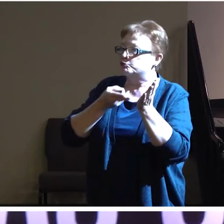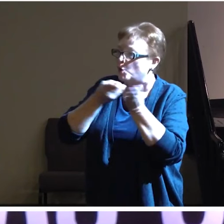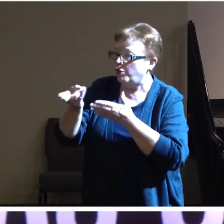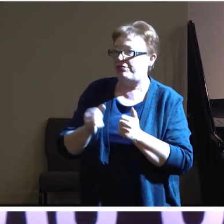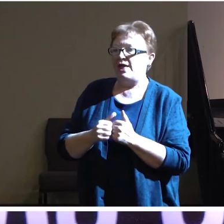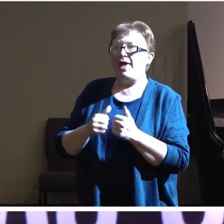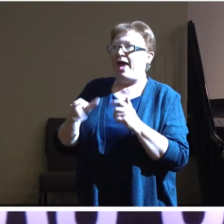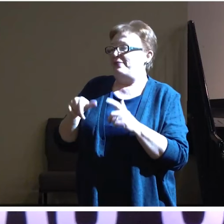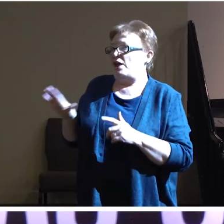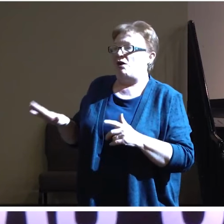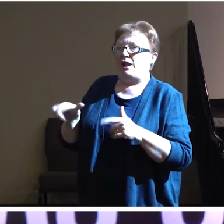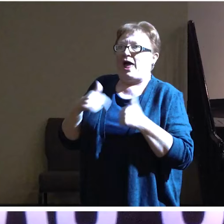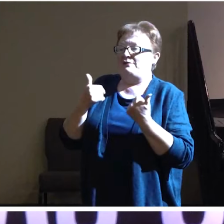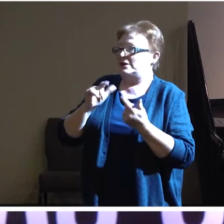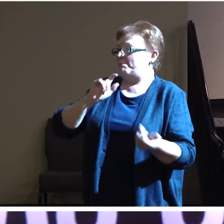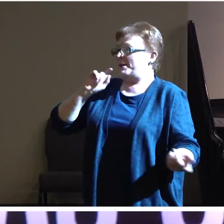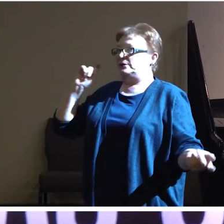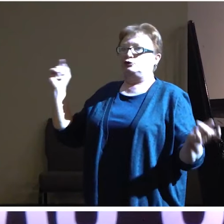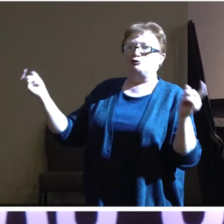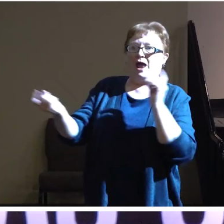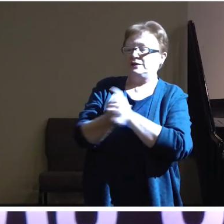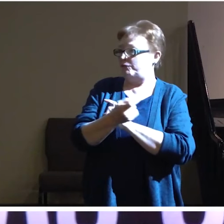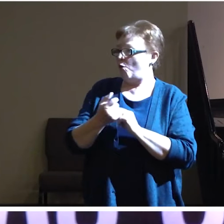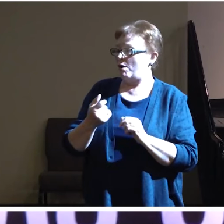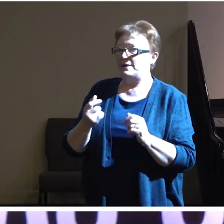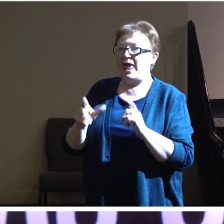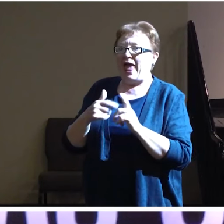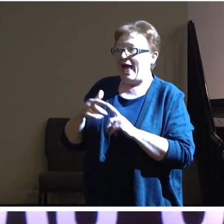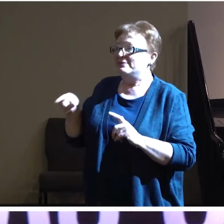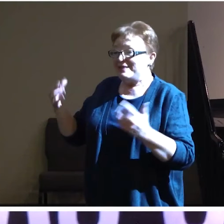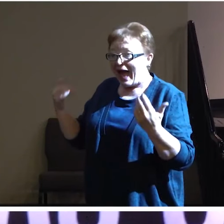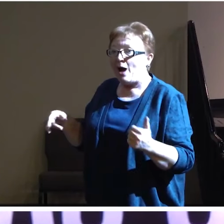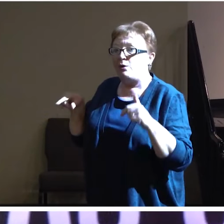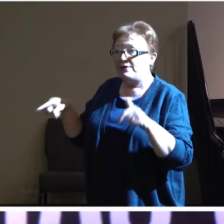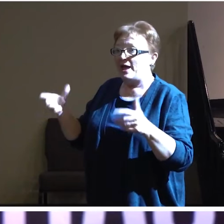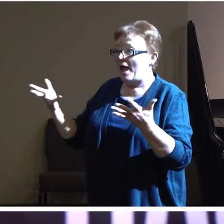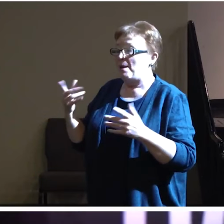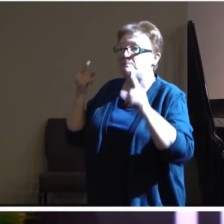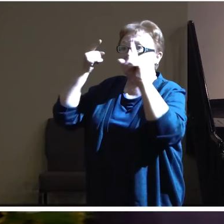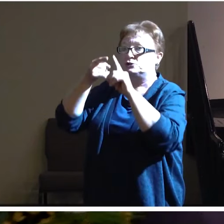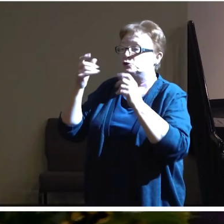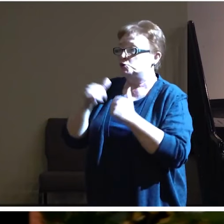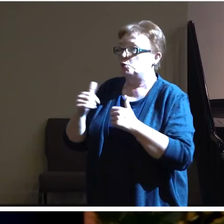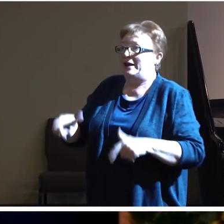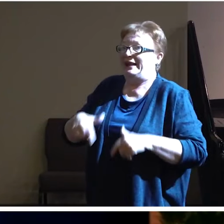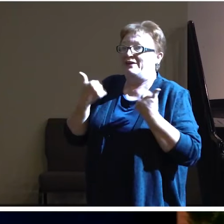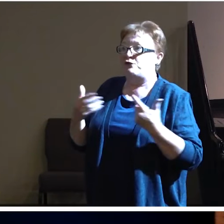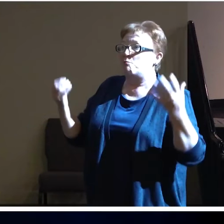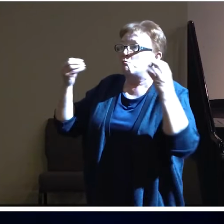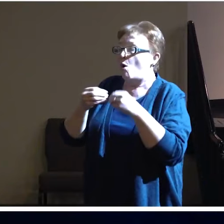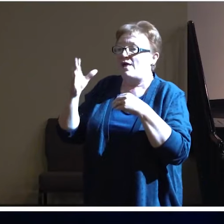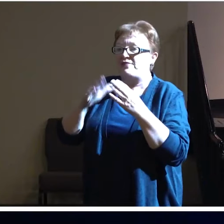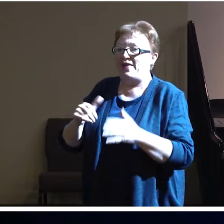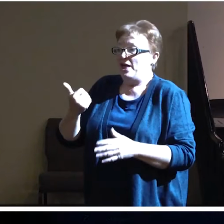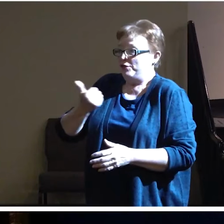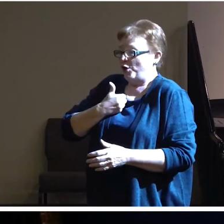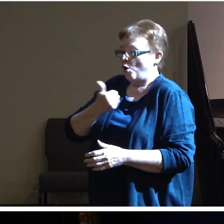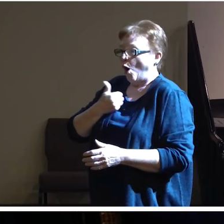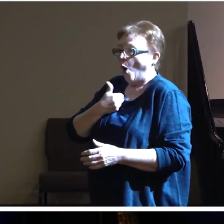lives had been transformed. And they were on a mission now to live for something beyond themselves, beyond their sensual